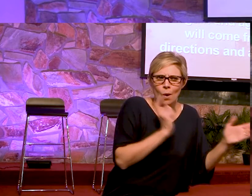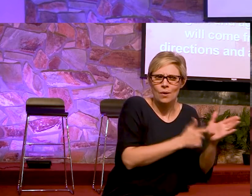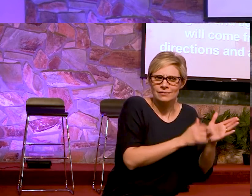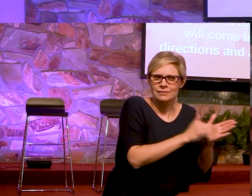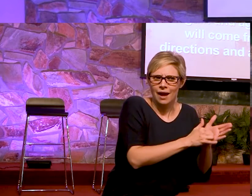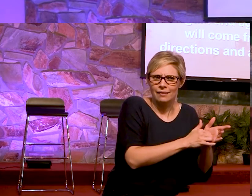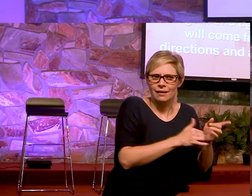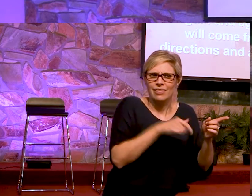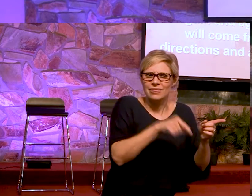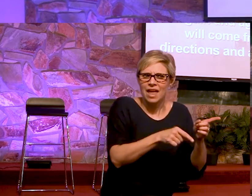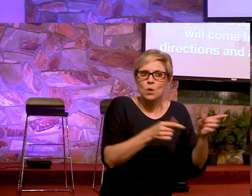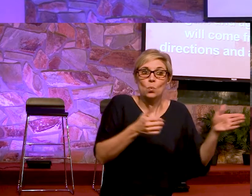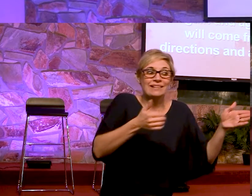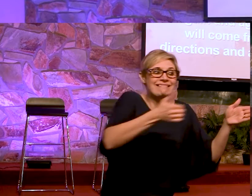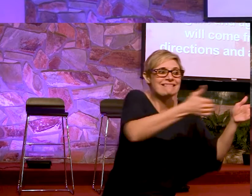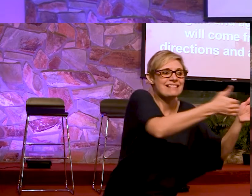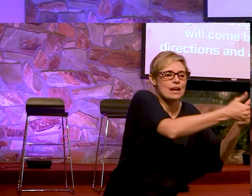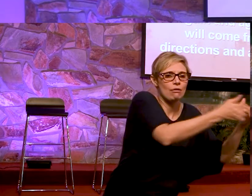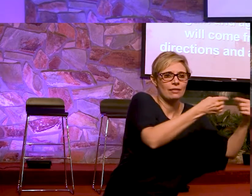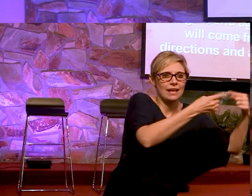to the center of the camp here.